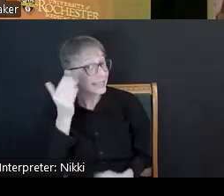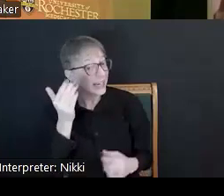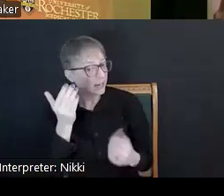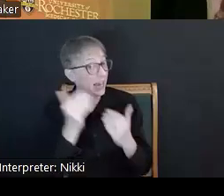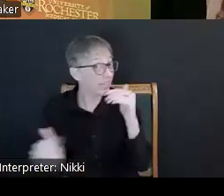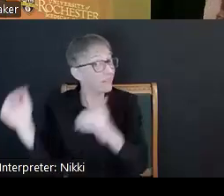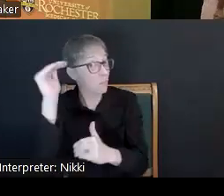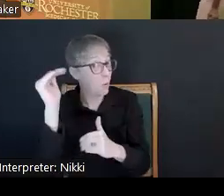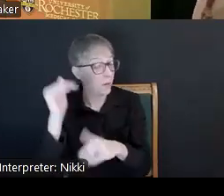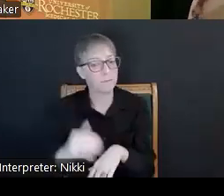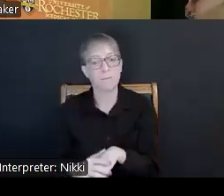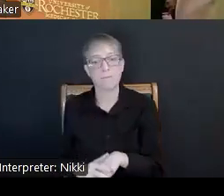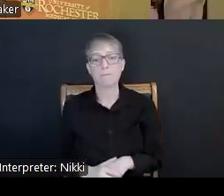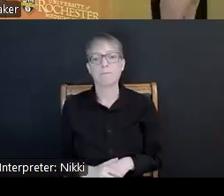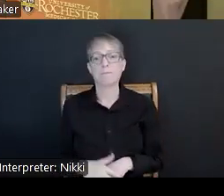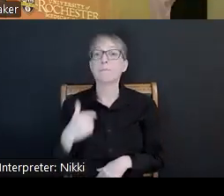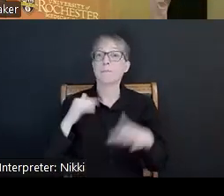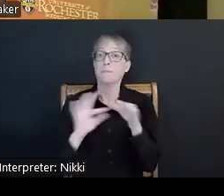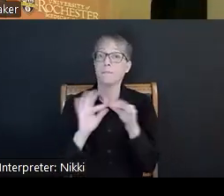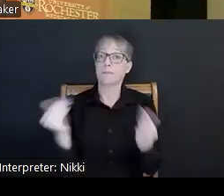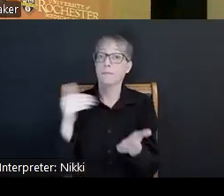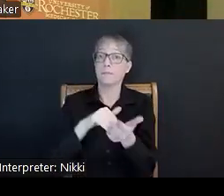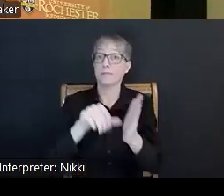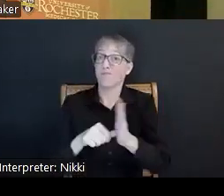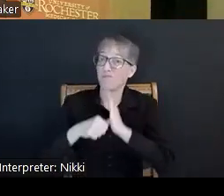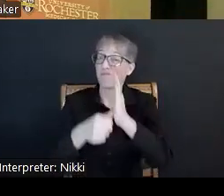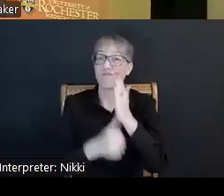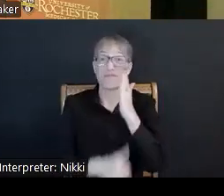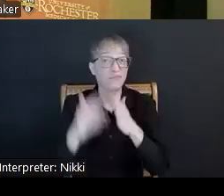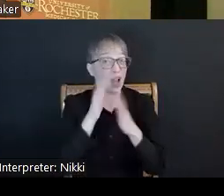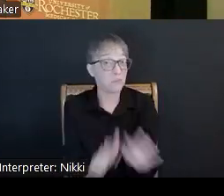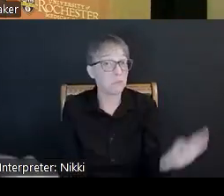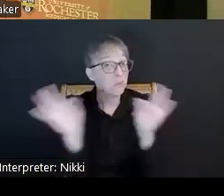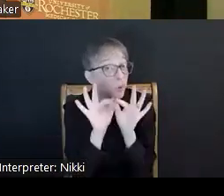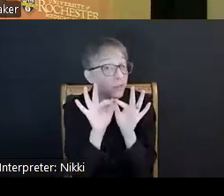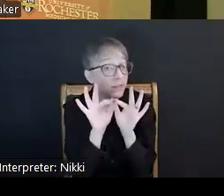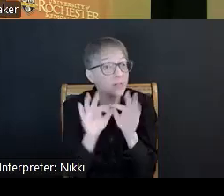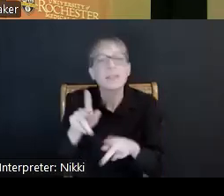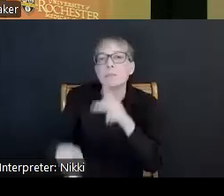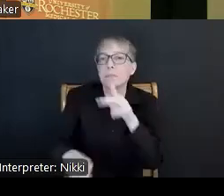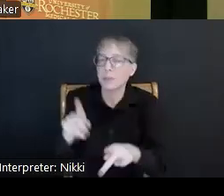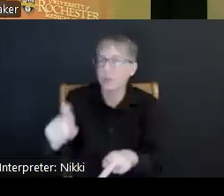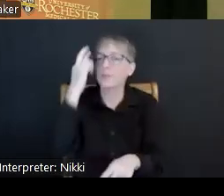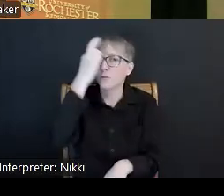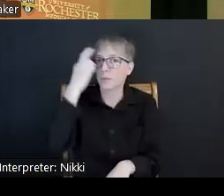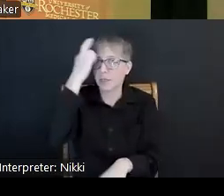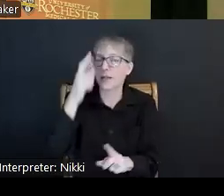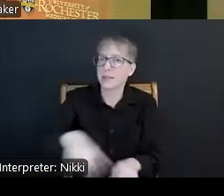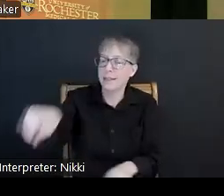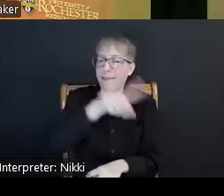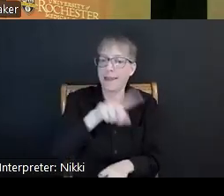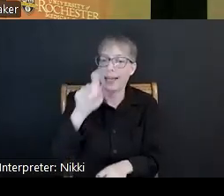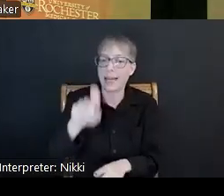I repeat, most important of all is to make people realize that they must get in and work